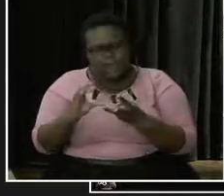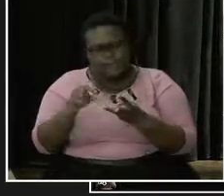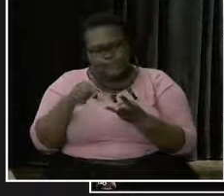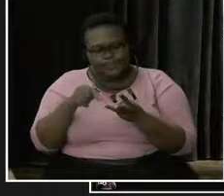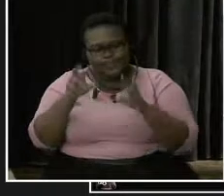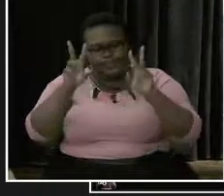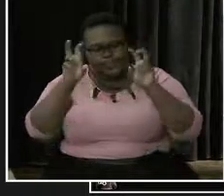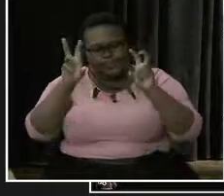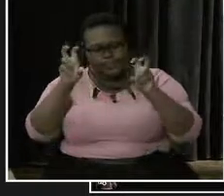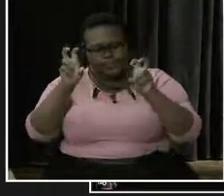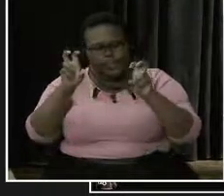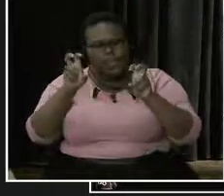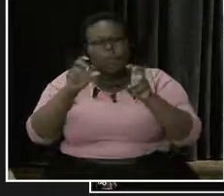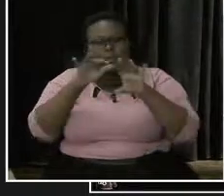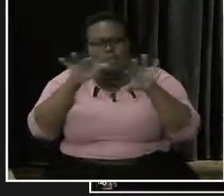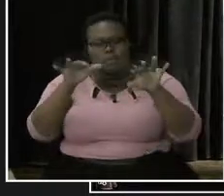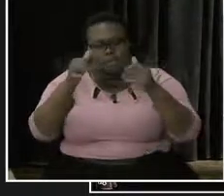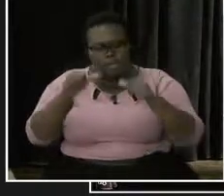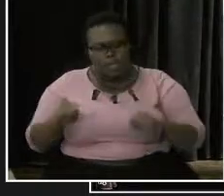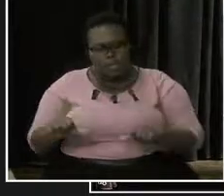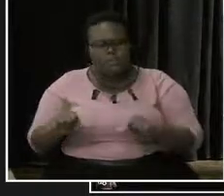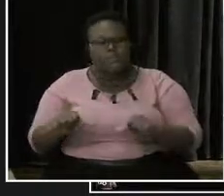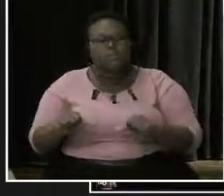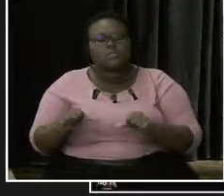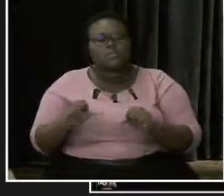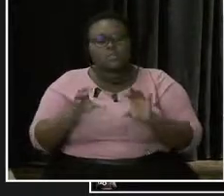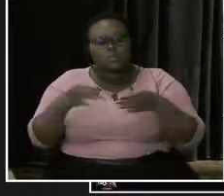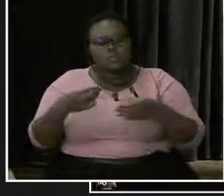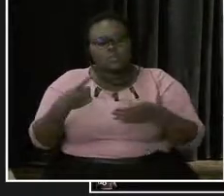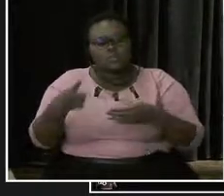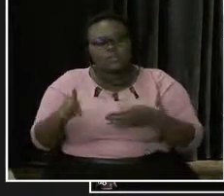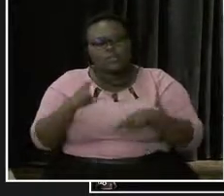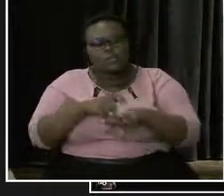by the Municipal Public Accounts Committee for the period